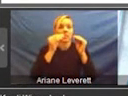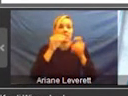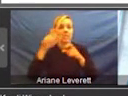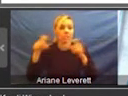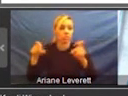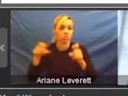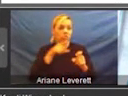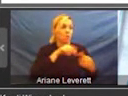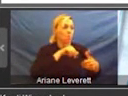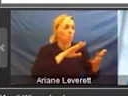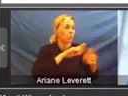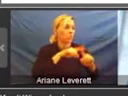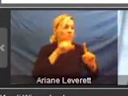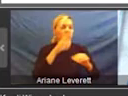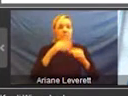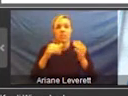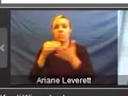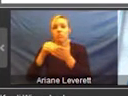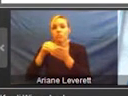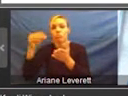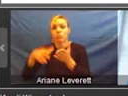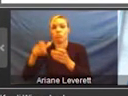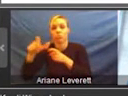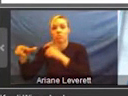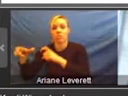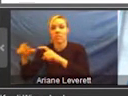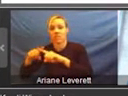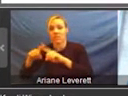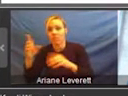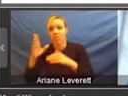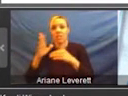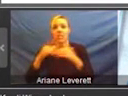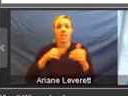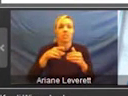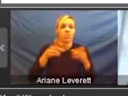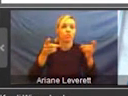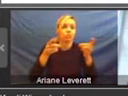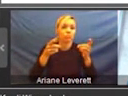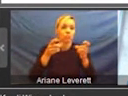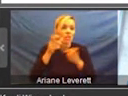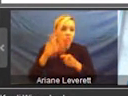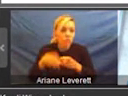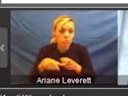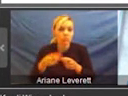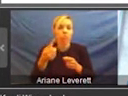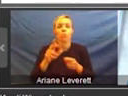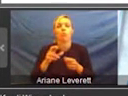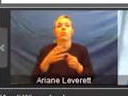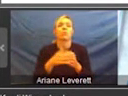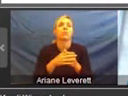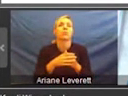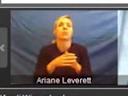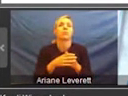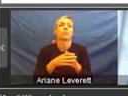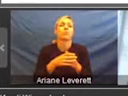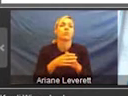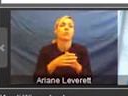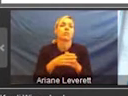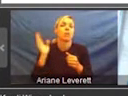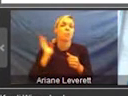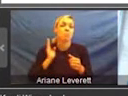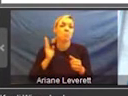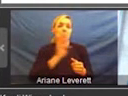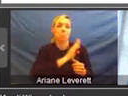and maybe the director of a school, or the governing board, or whatever it is that is relevant in your